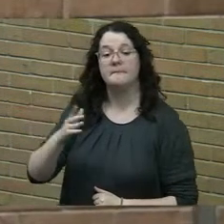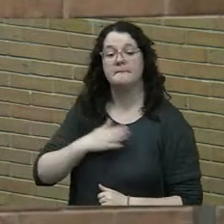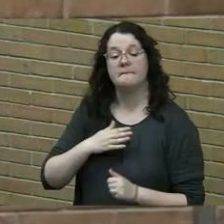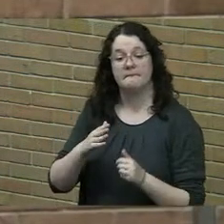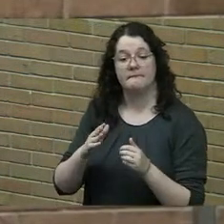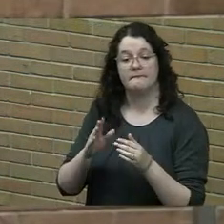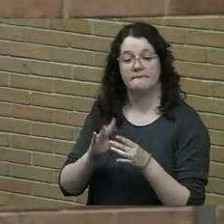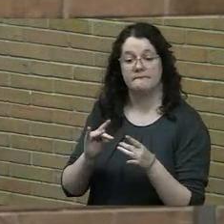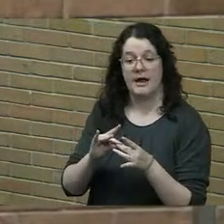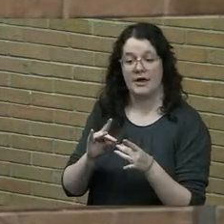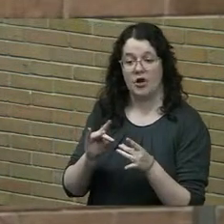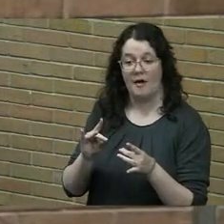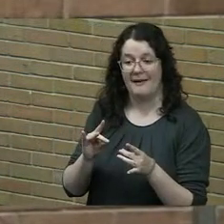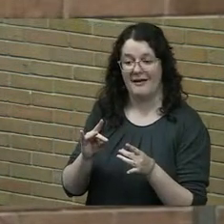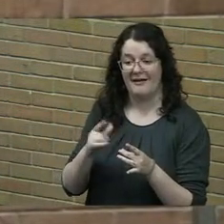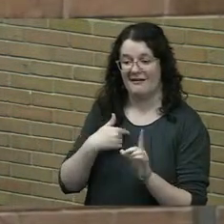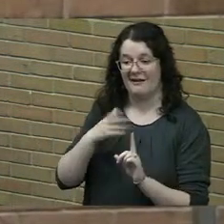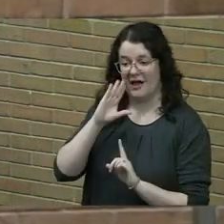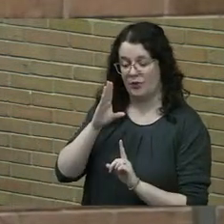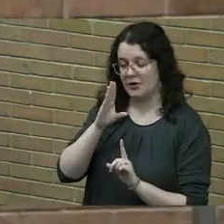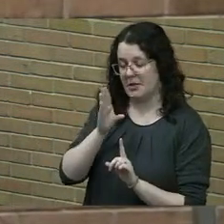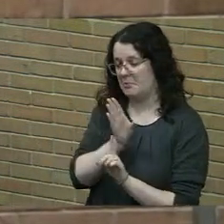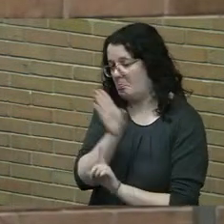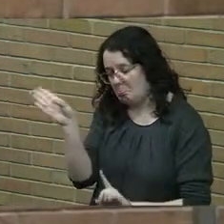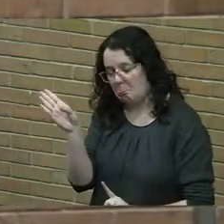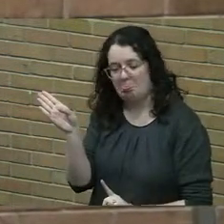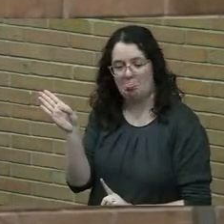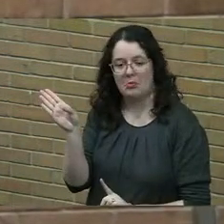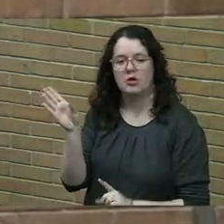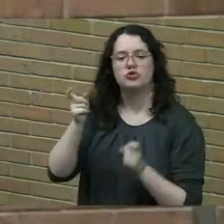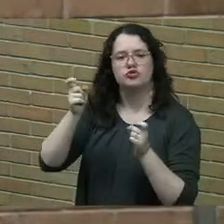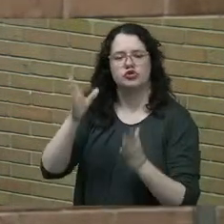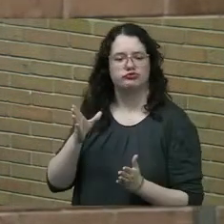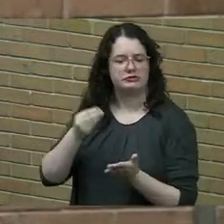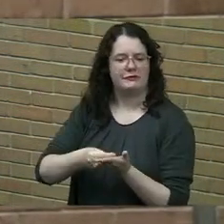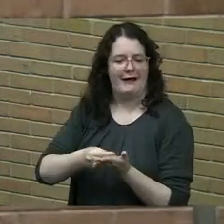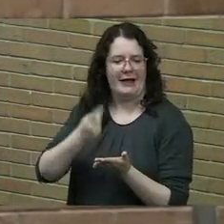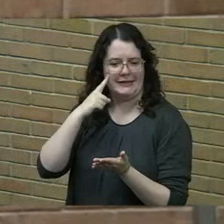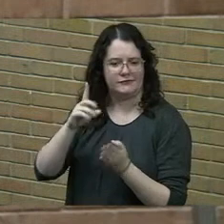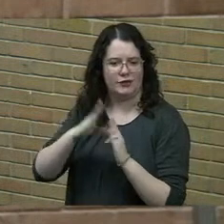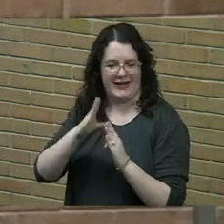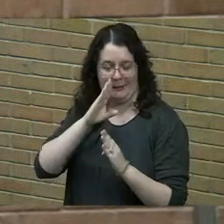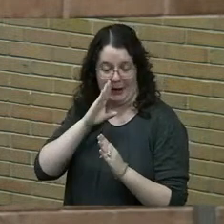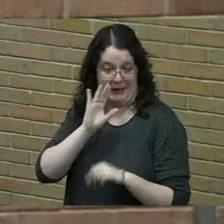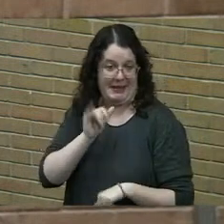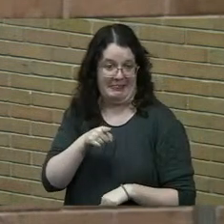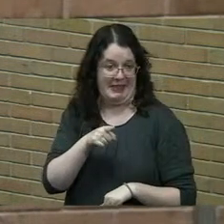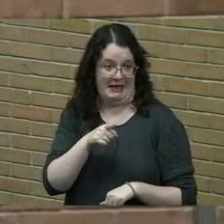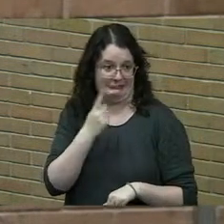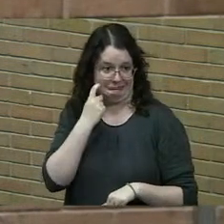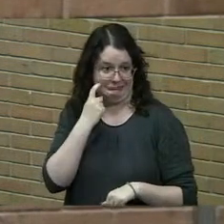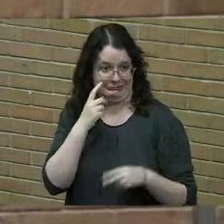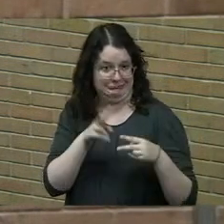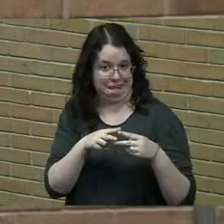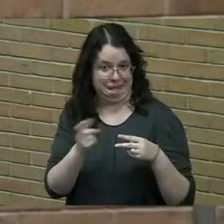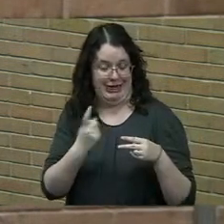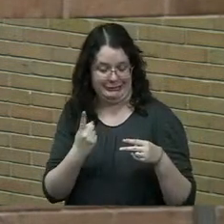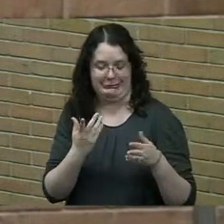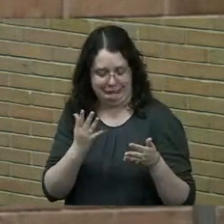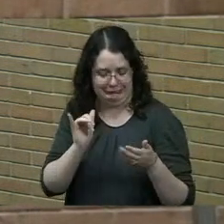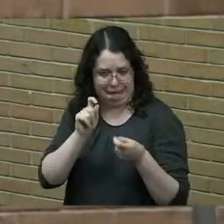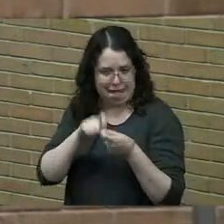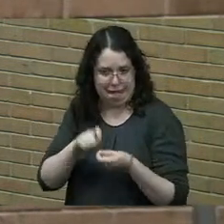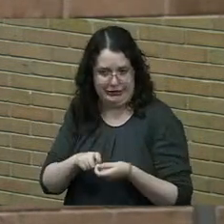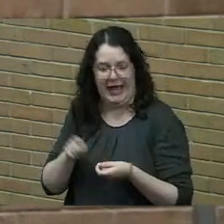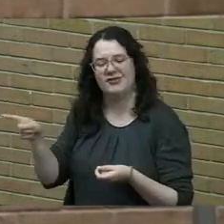the question to the Director of Finance for the town of Brighton. Those are very detailed questions, and the Finance Director